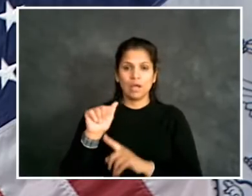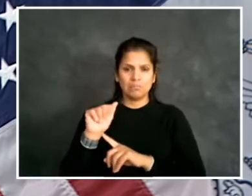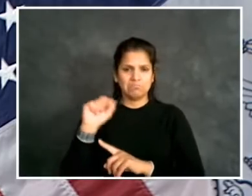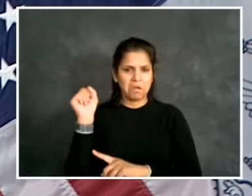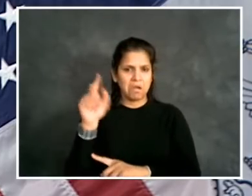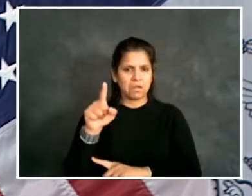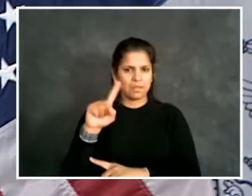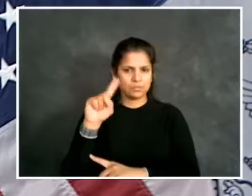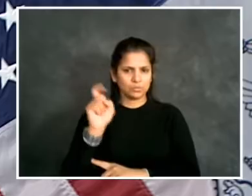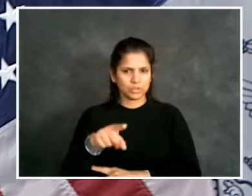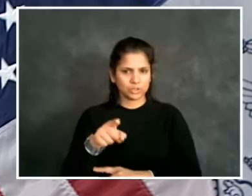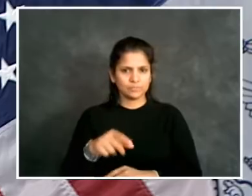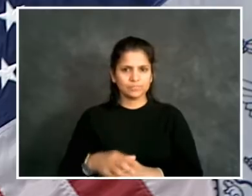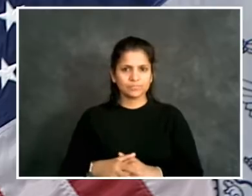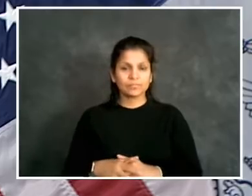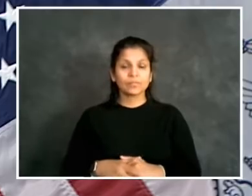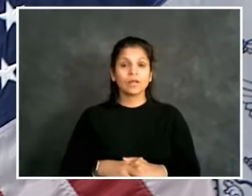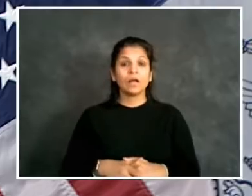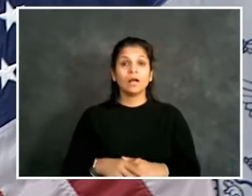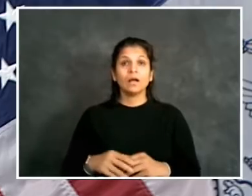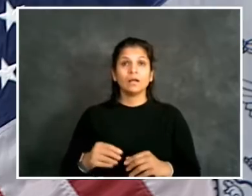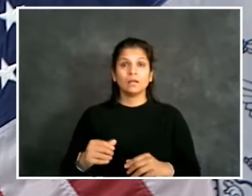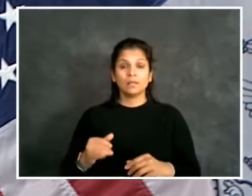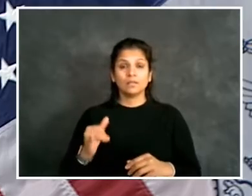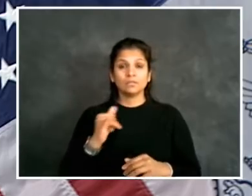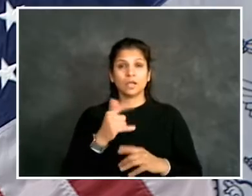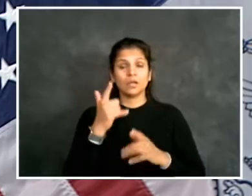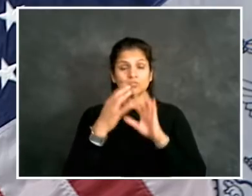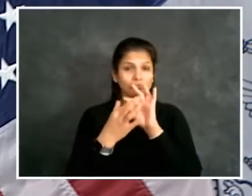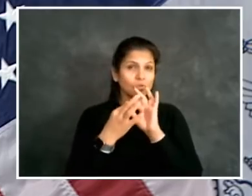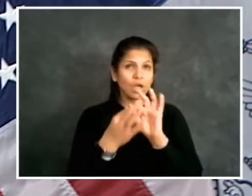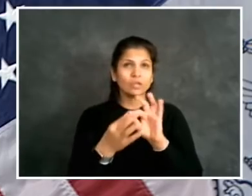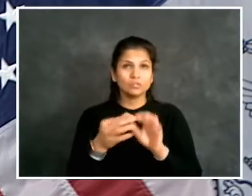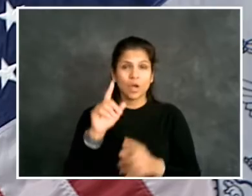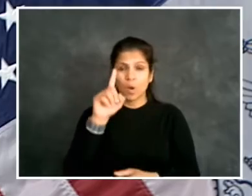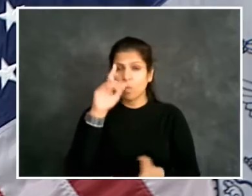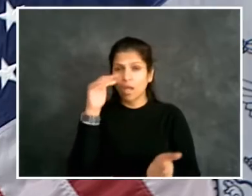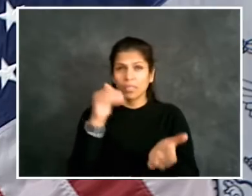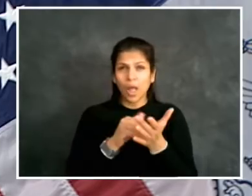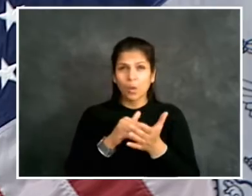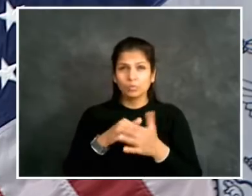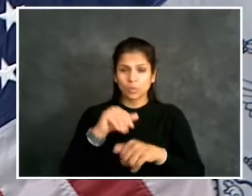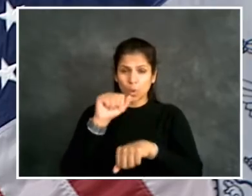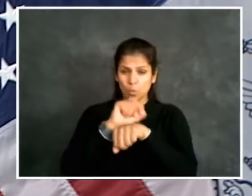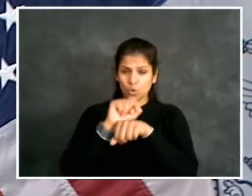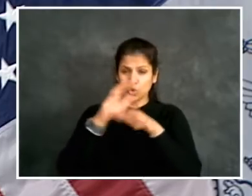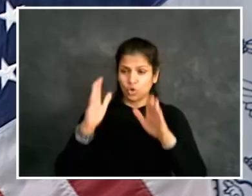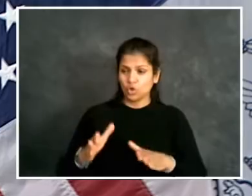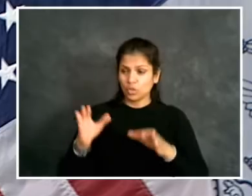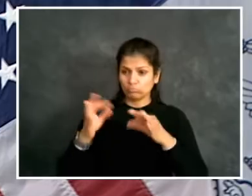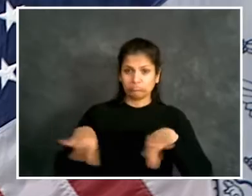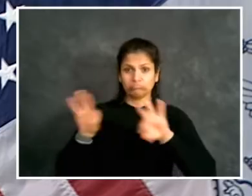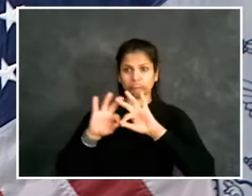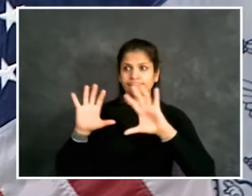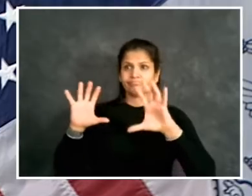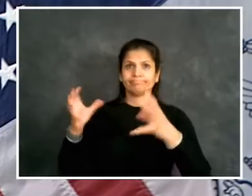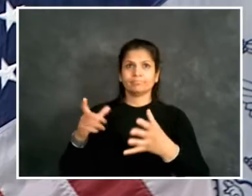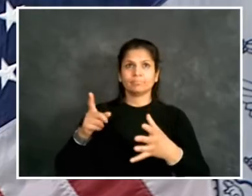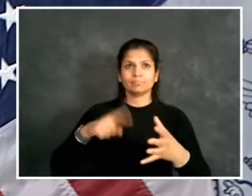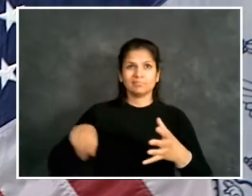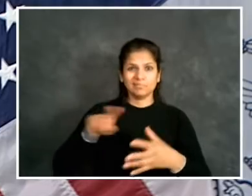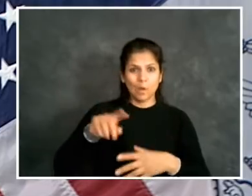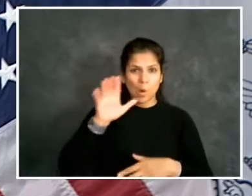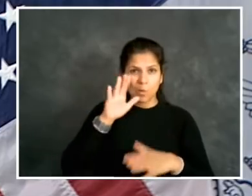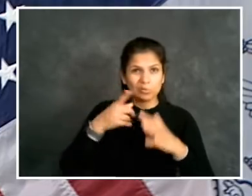who will be enforcing social distancing. If you could just talk a little bit about which city workers they will be. Are they going to be